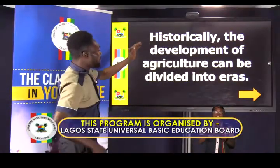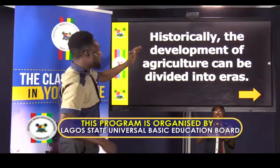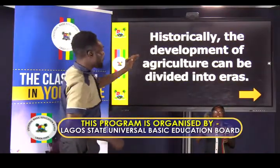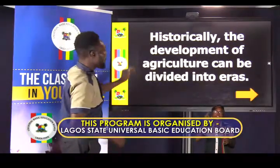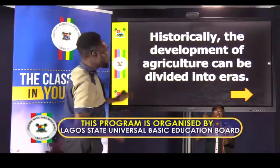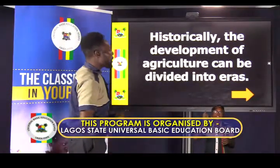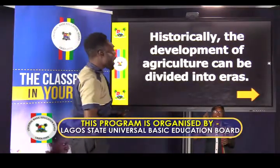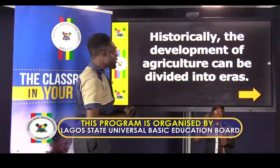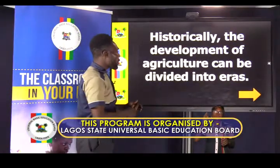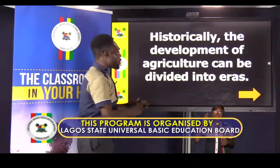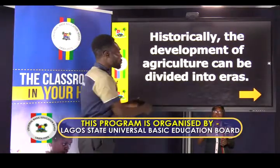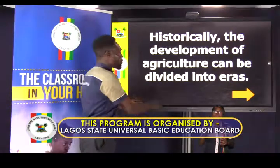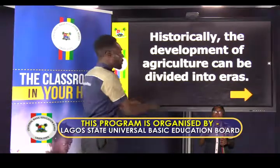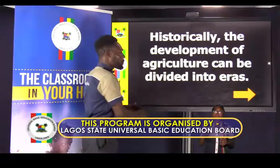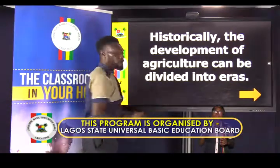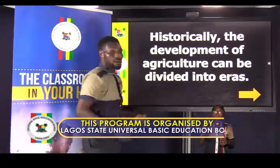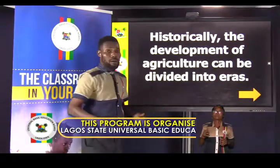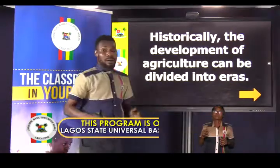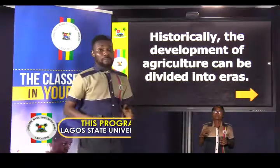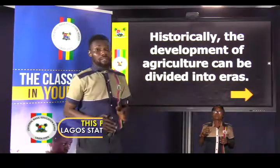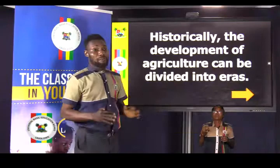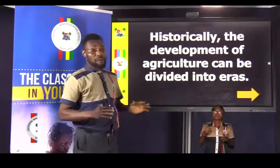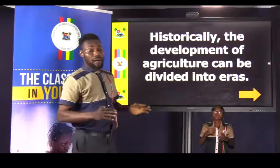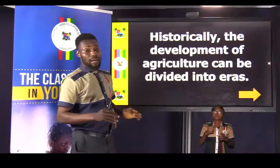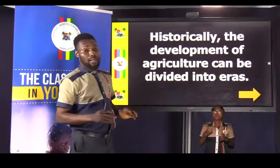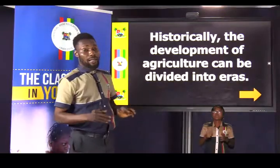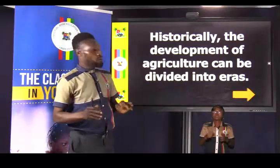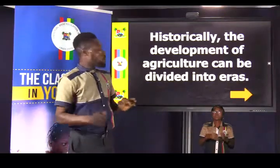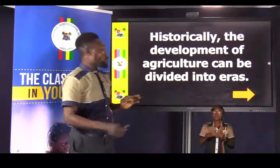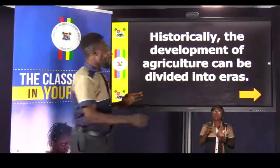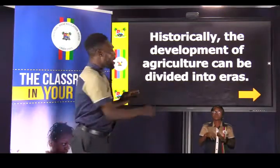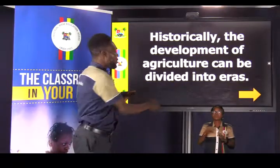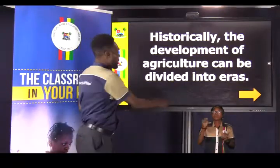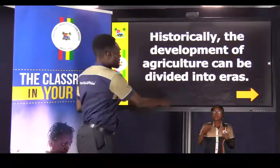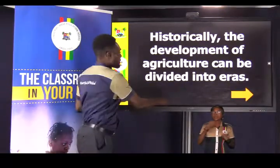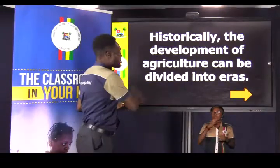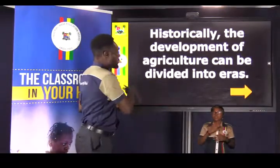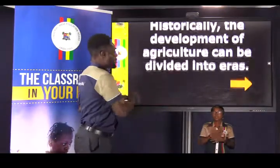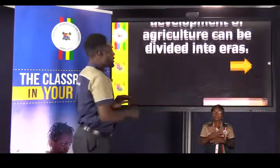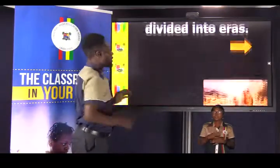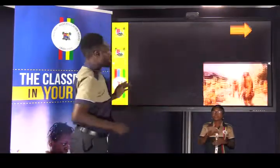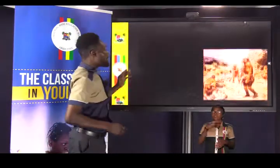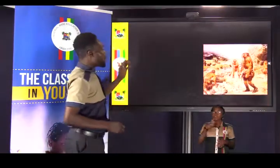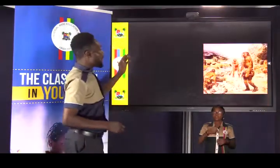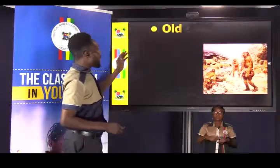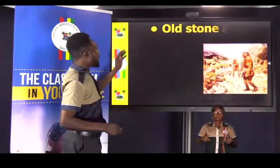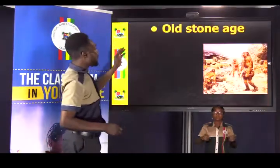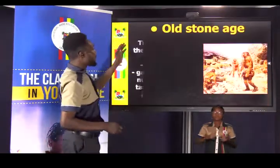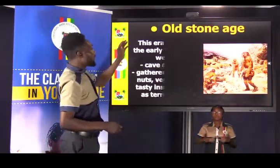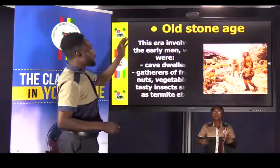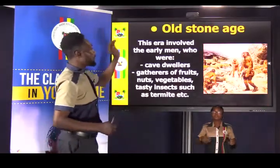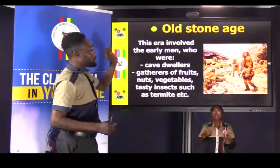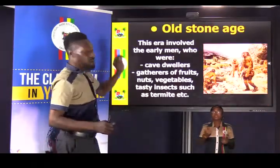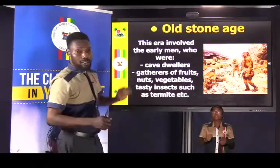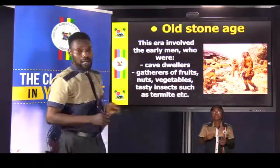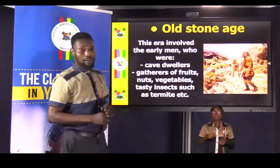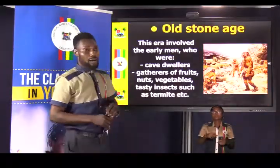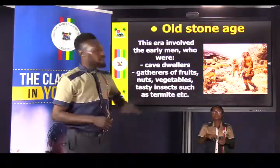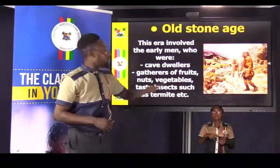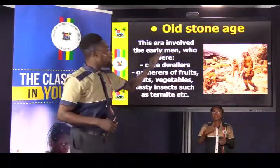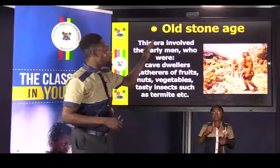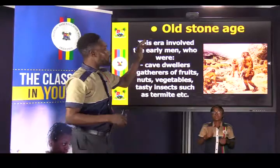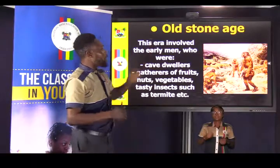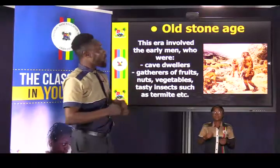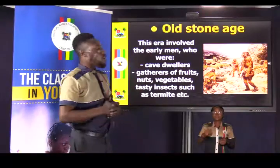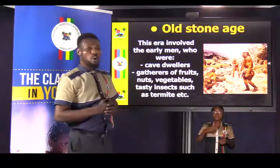Historically, the development of agriculture can be divided into eras. Then we have the first